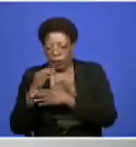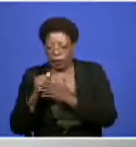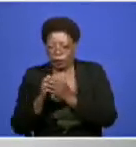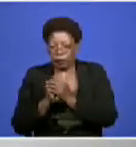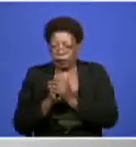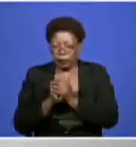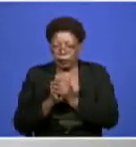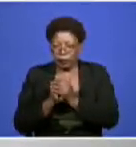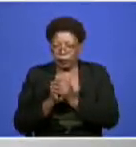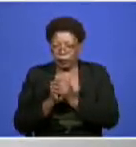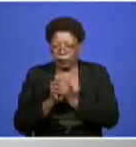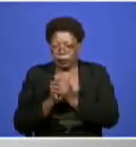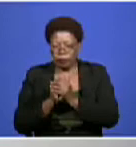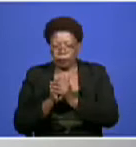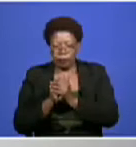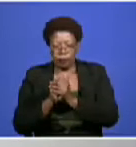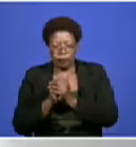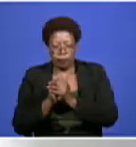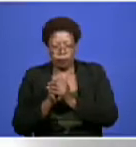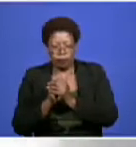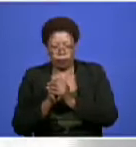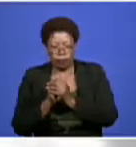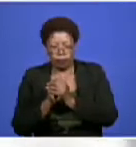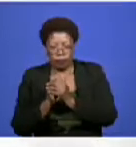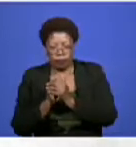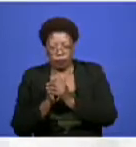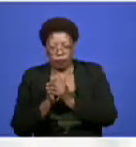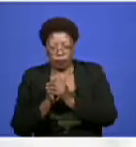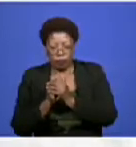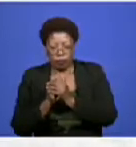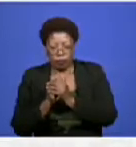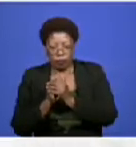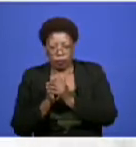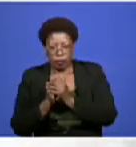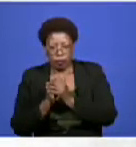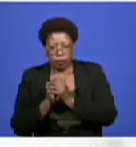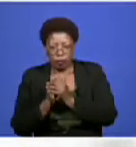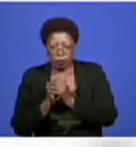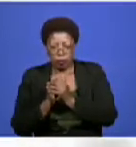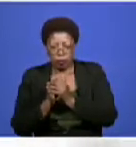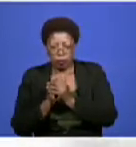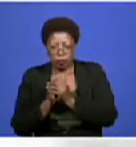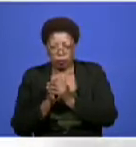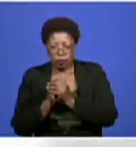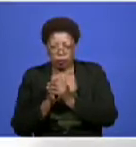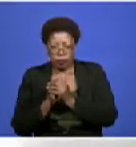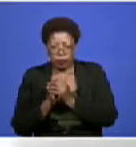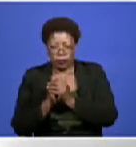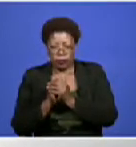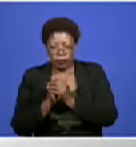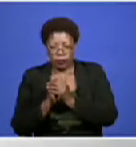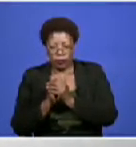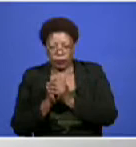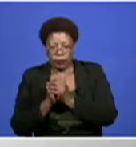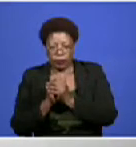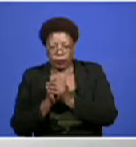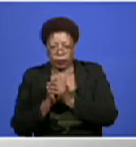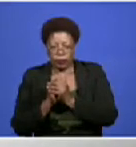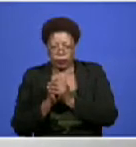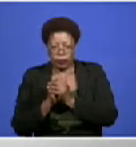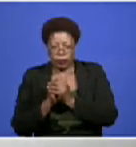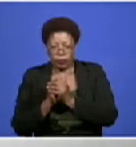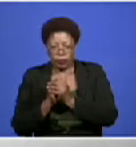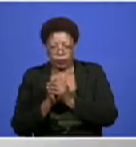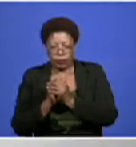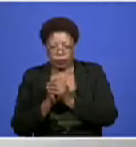industry, they have a loyal content of tetrahydrocannabinol or the THC. But the problem with that strain is very dominant. So if